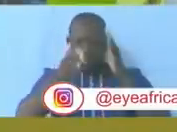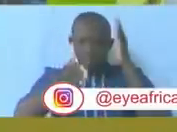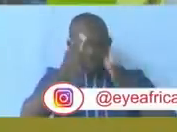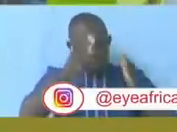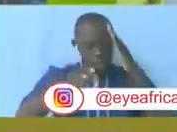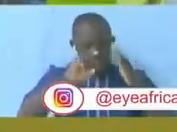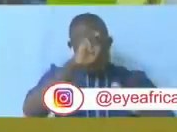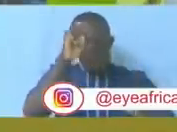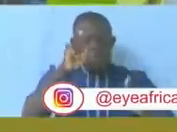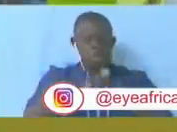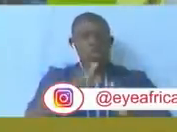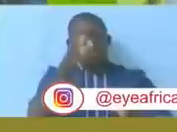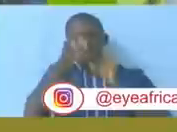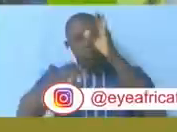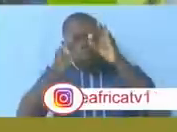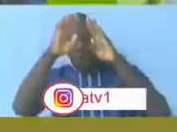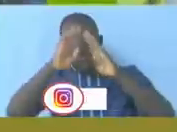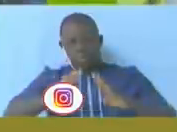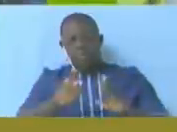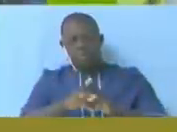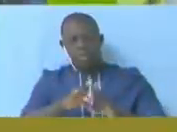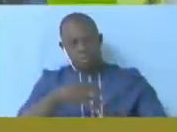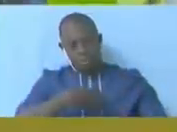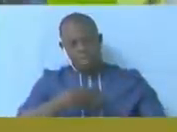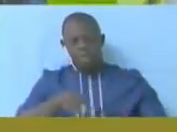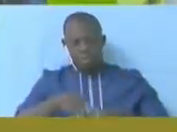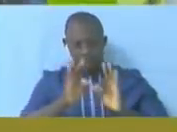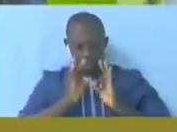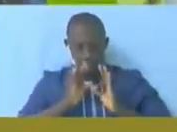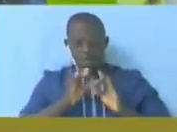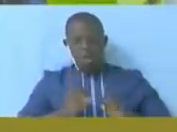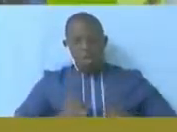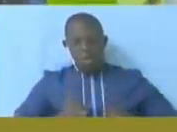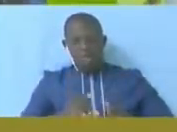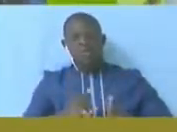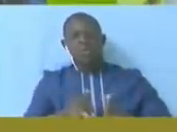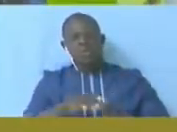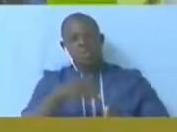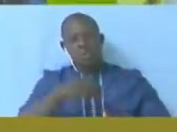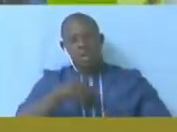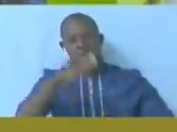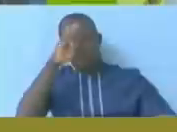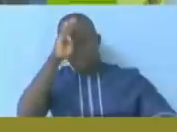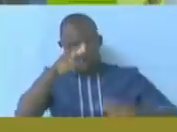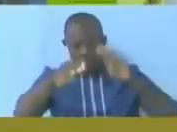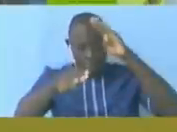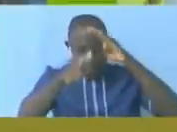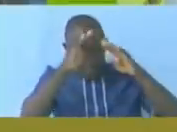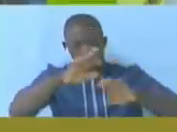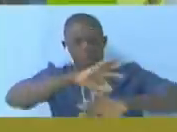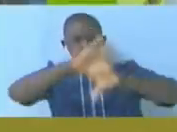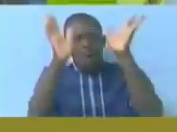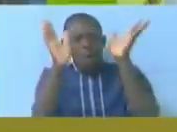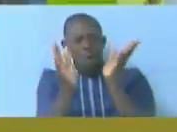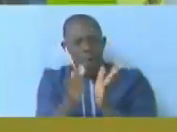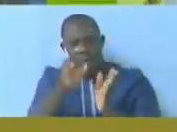courts. But may I take this opportunity to thank the entire staff of the Truth and